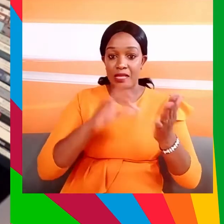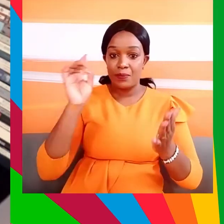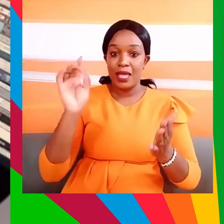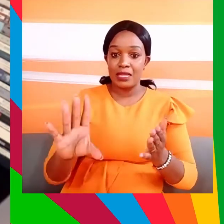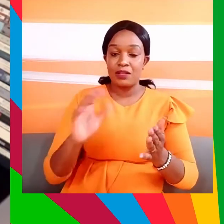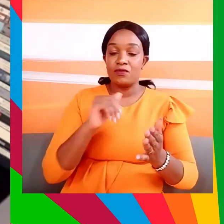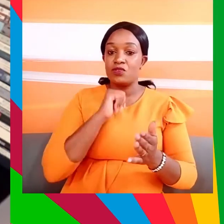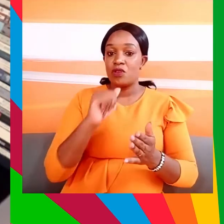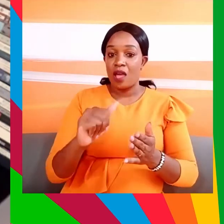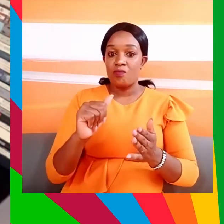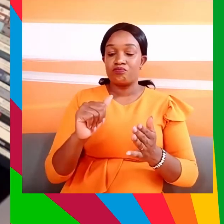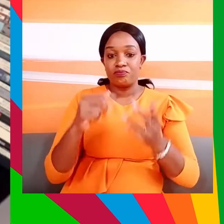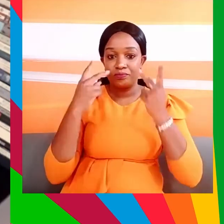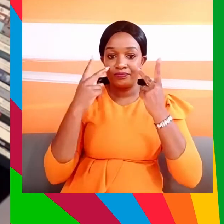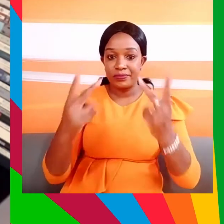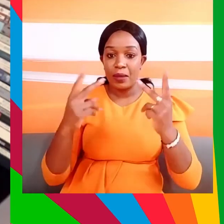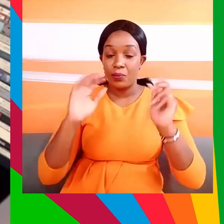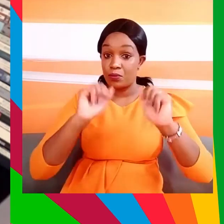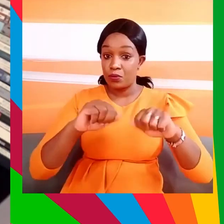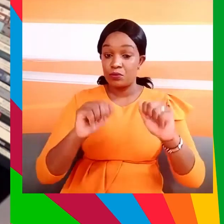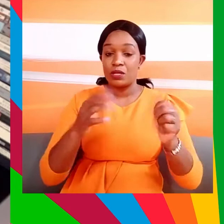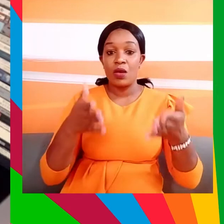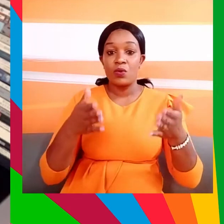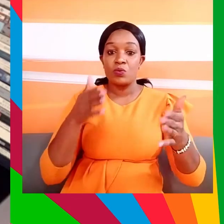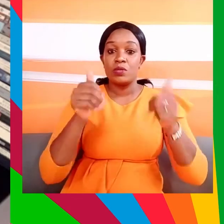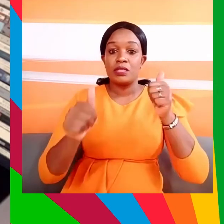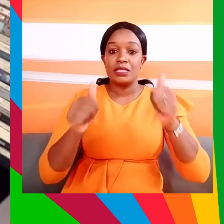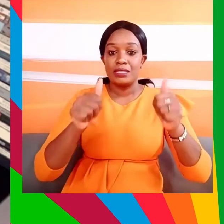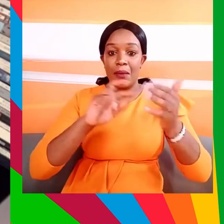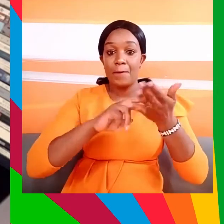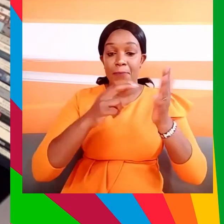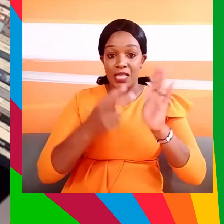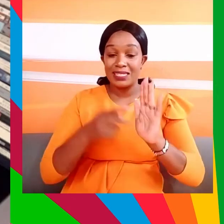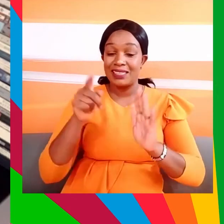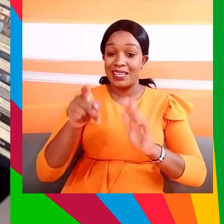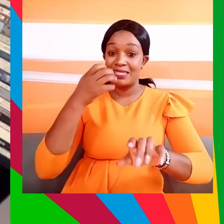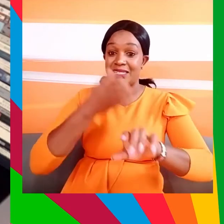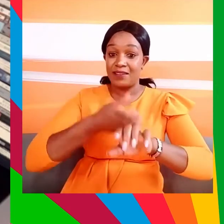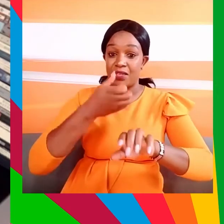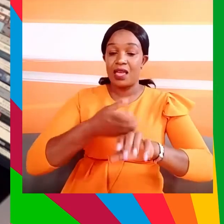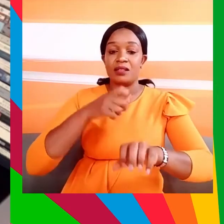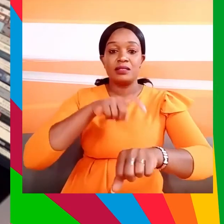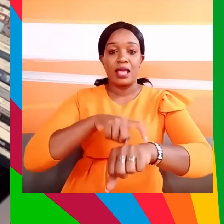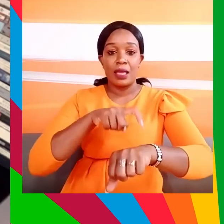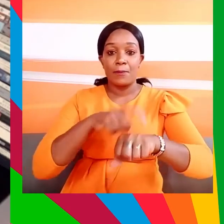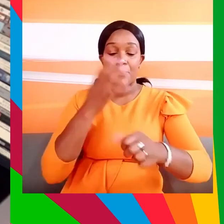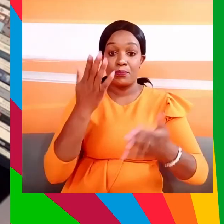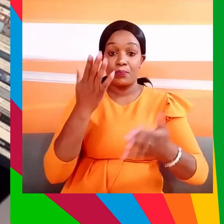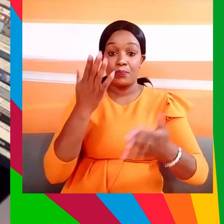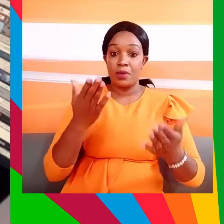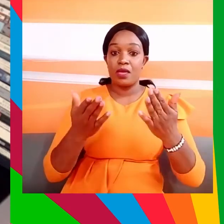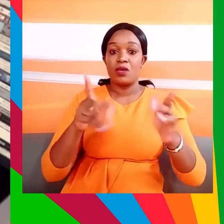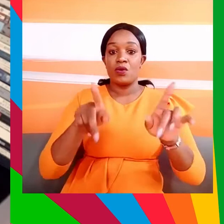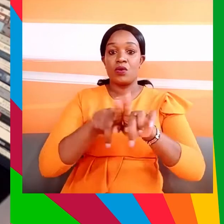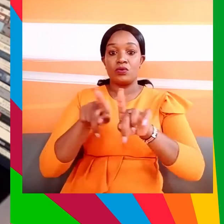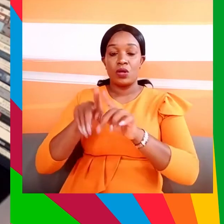but downright imperative. Which means that this incredibly difficult moment may also be a potentially